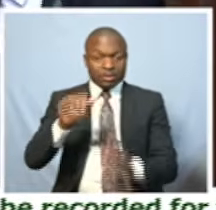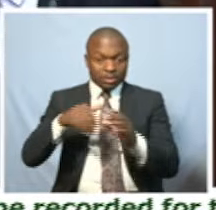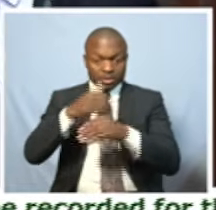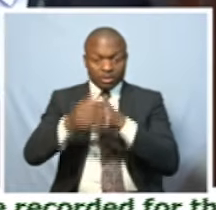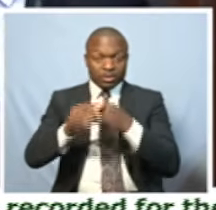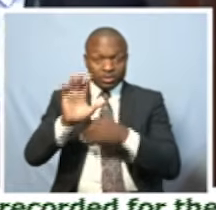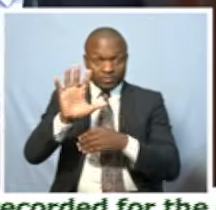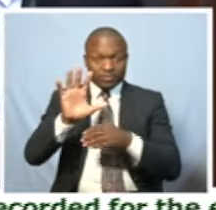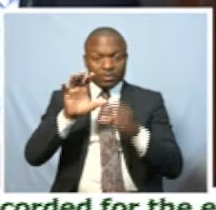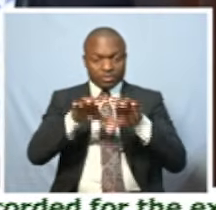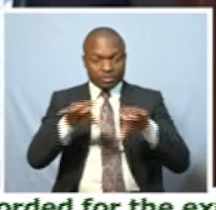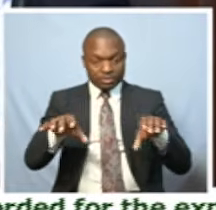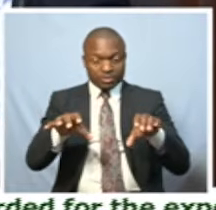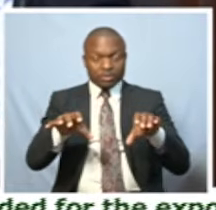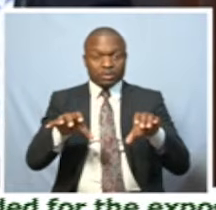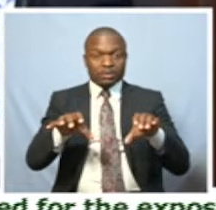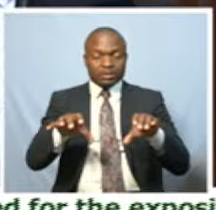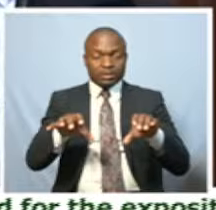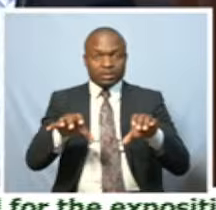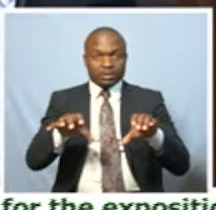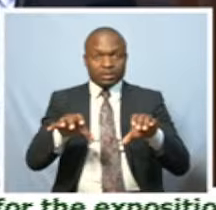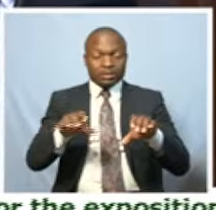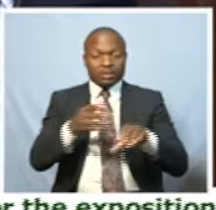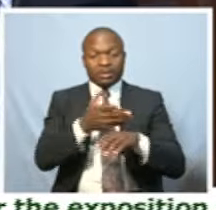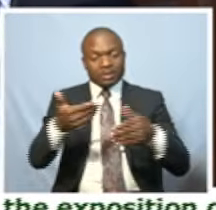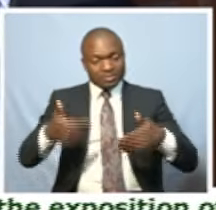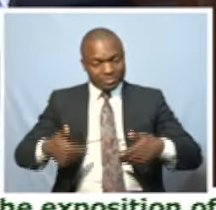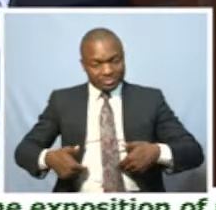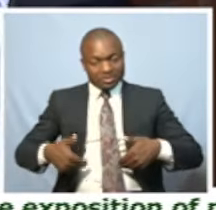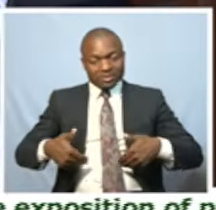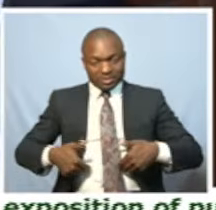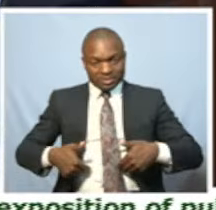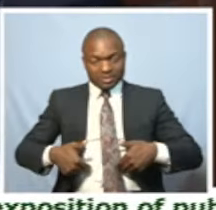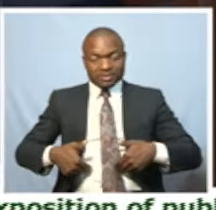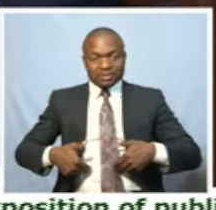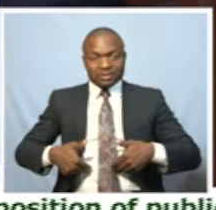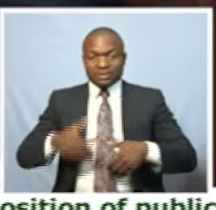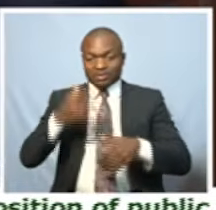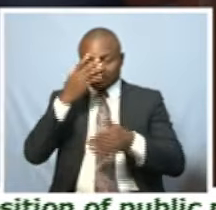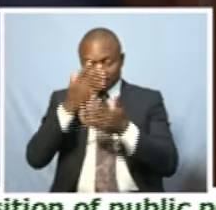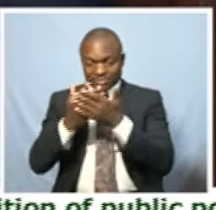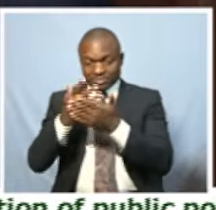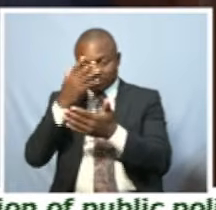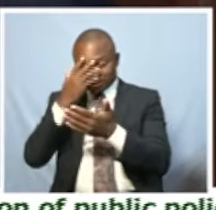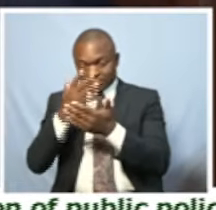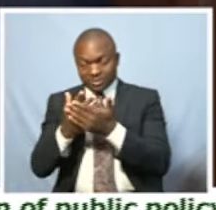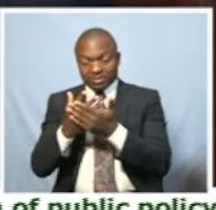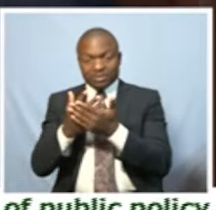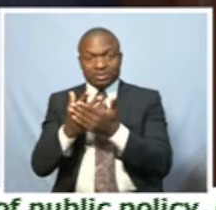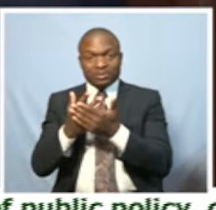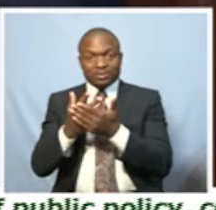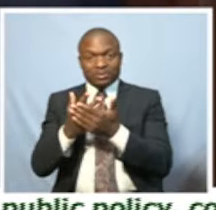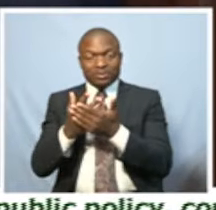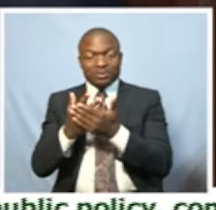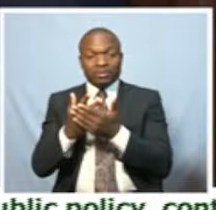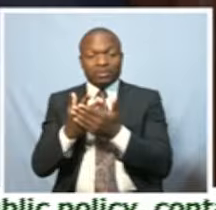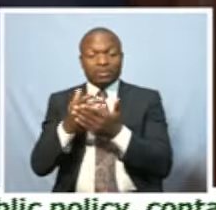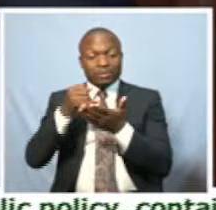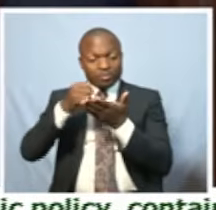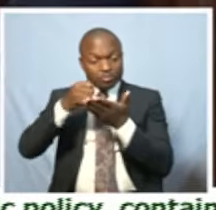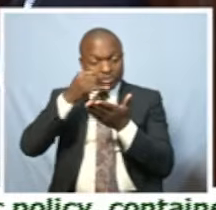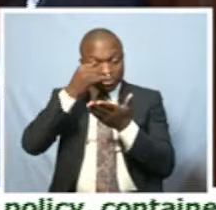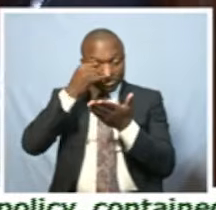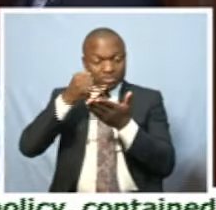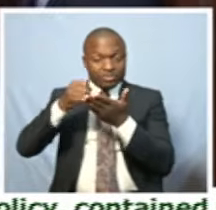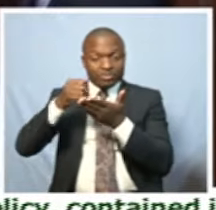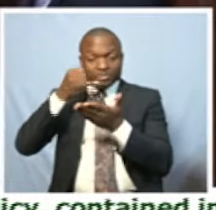5 children in the state juvenile justice system were arrested for committing a drug and